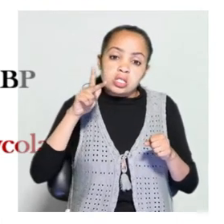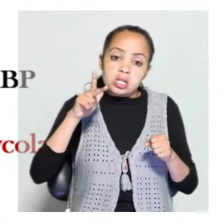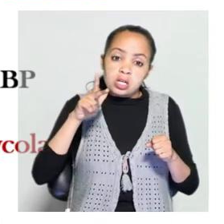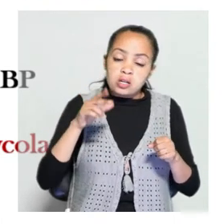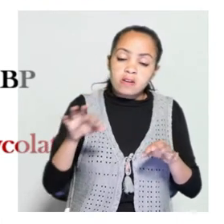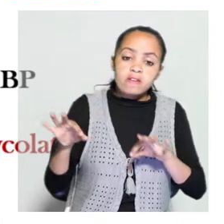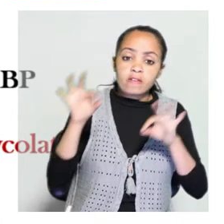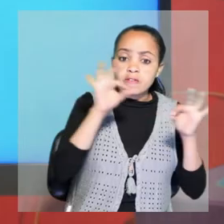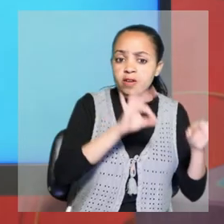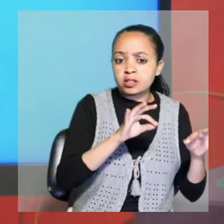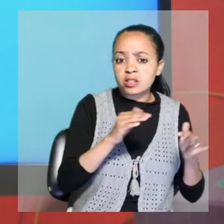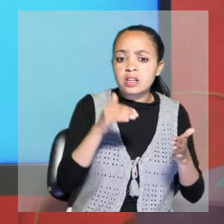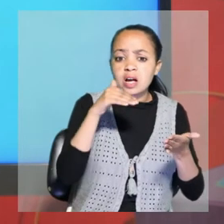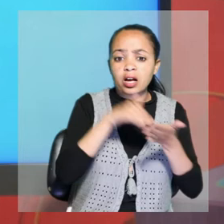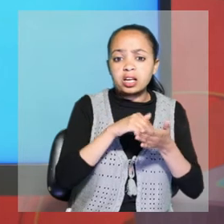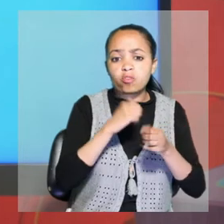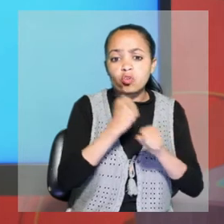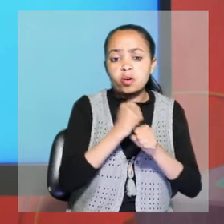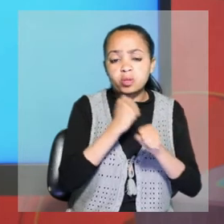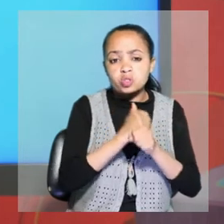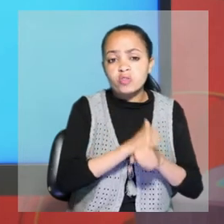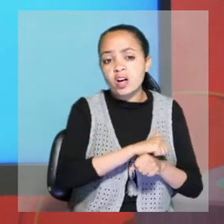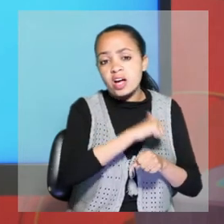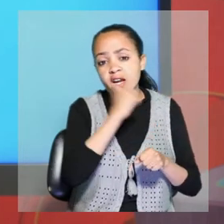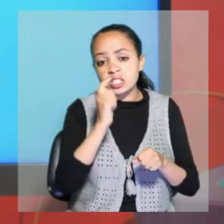2-glyceride-3-phosphate. And again, formation of another